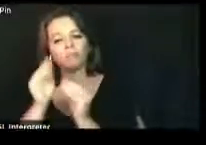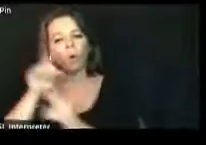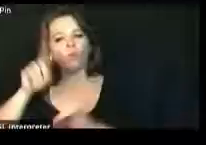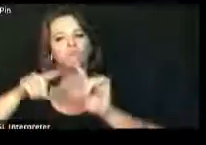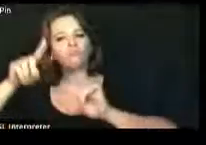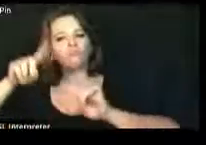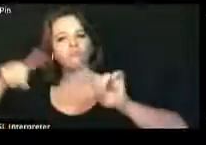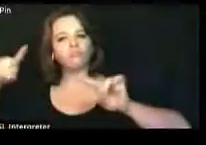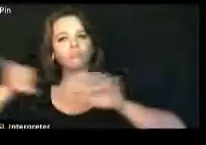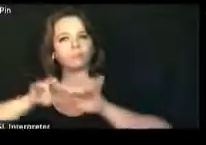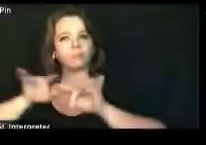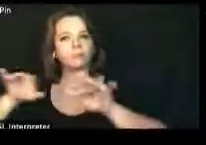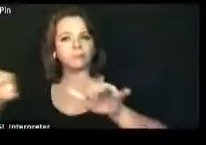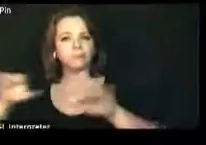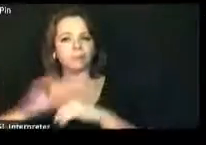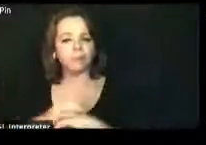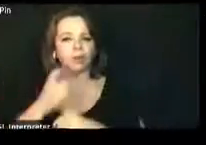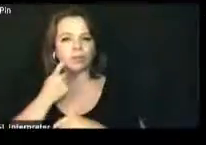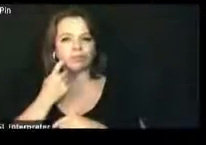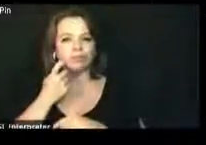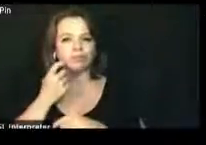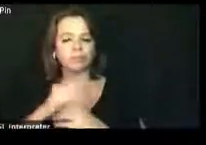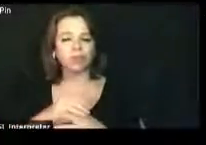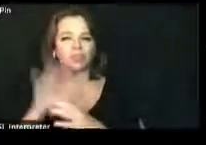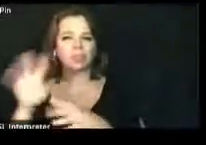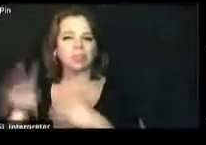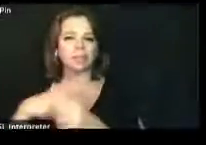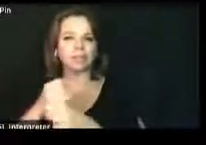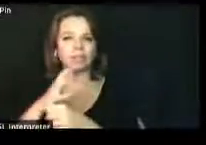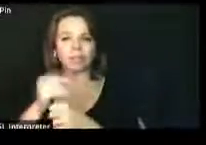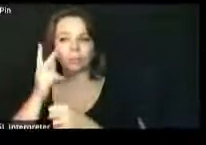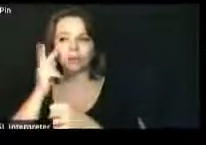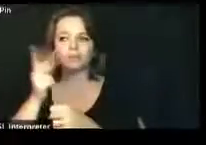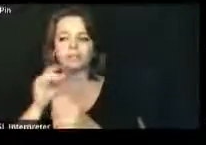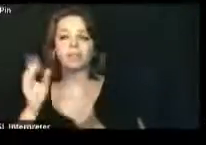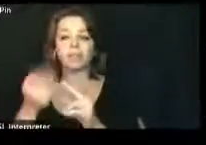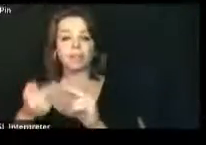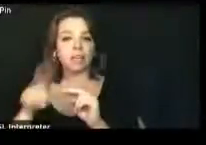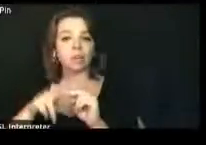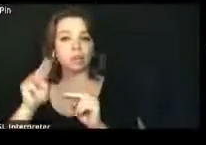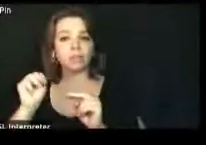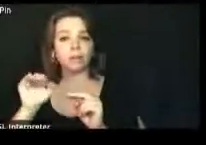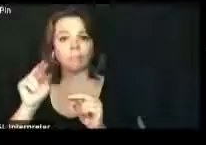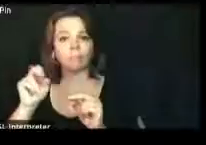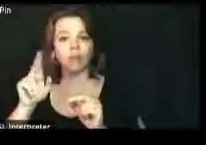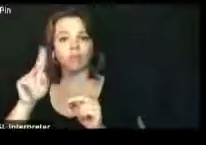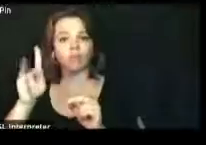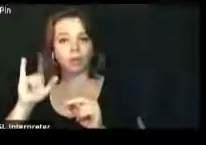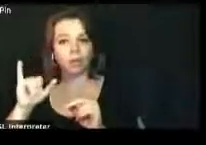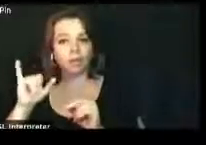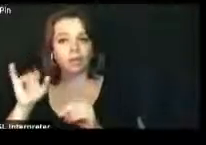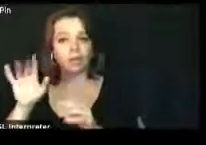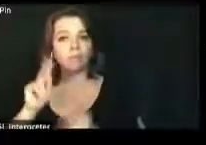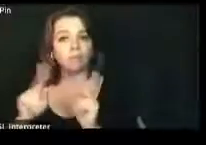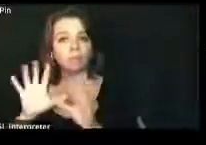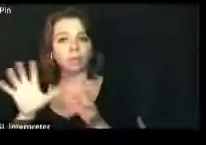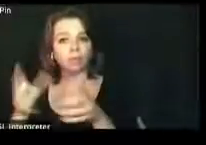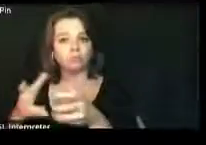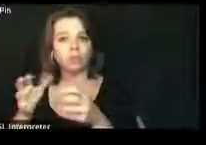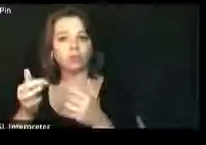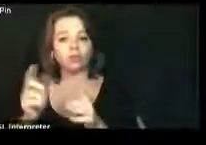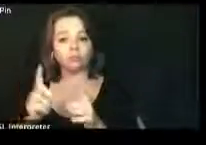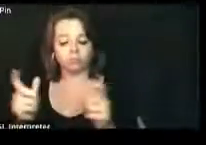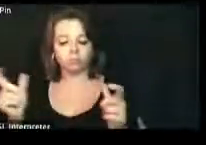over the years, and we have seen an increase in minorities, and therefore we are hoping that we are kept